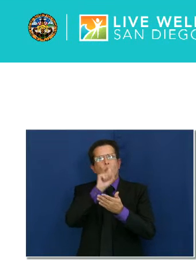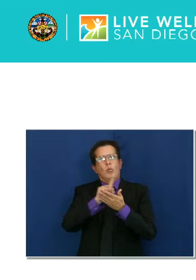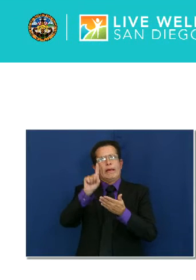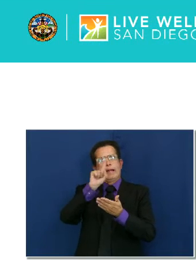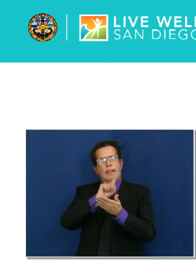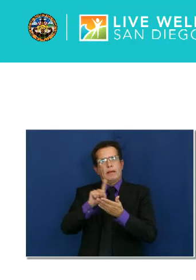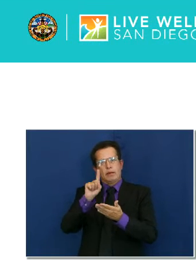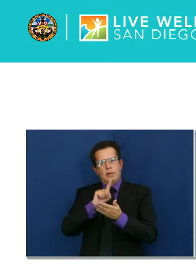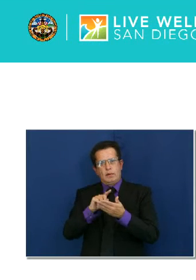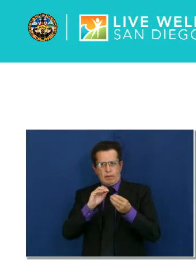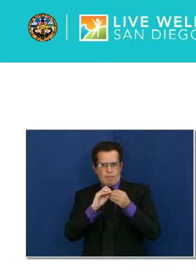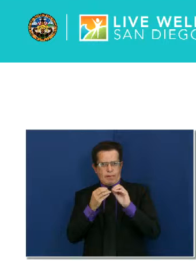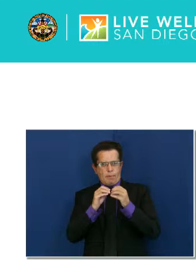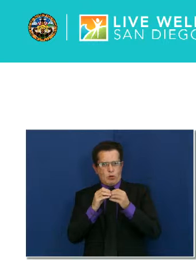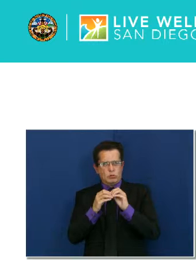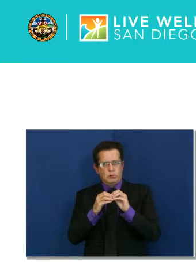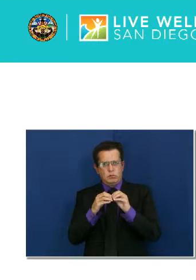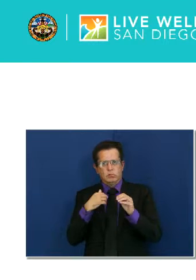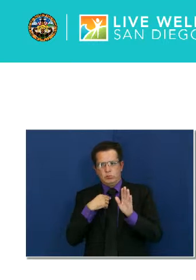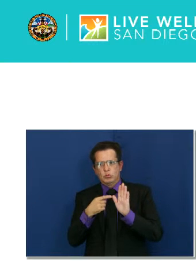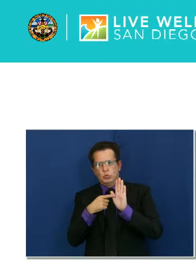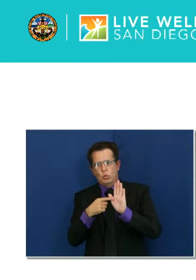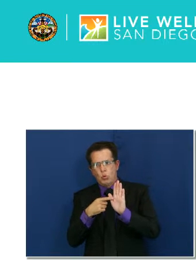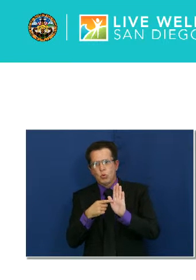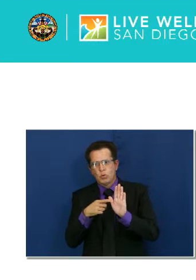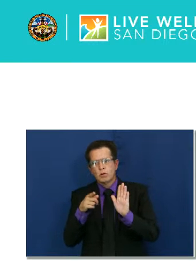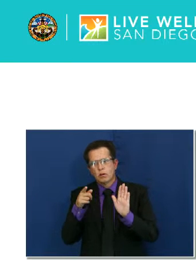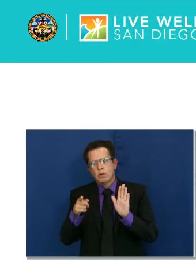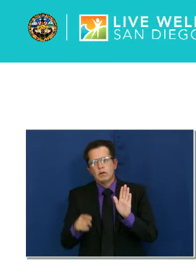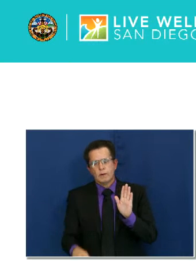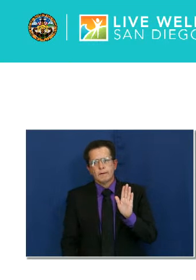metrics that are presented